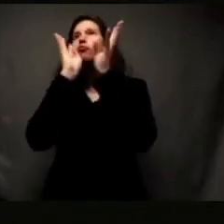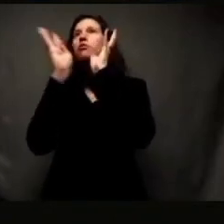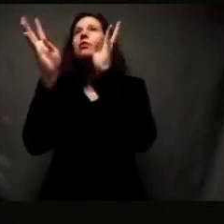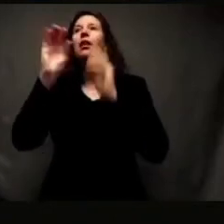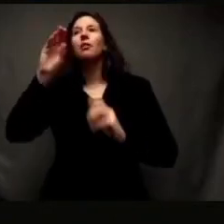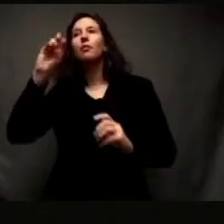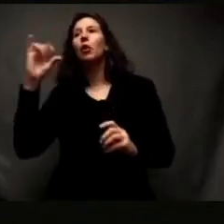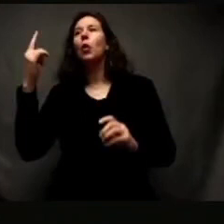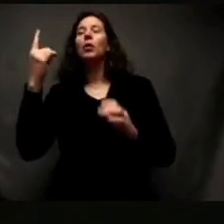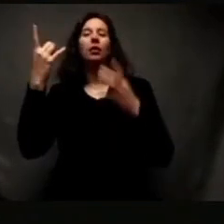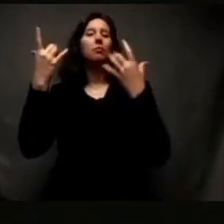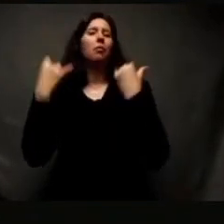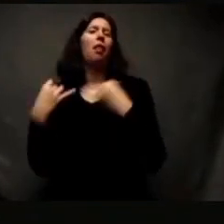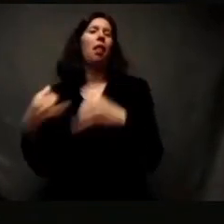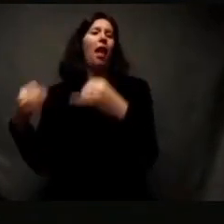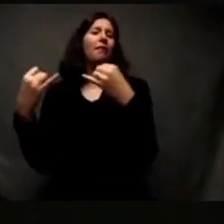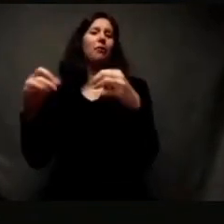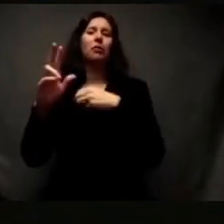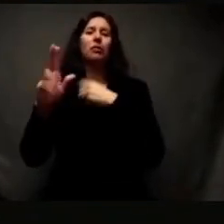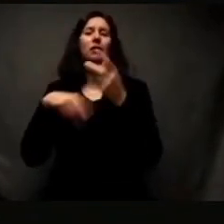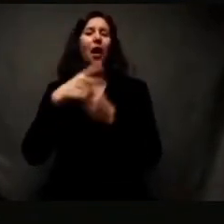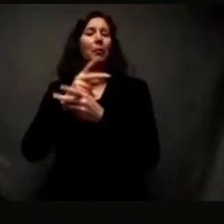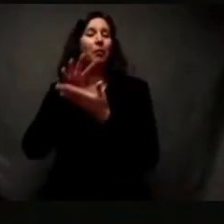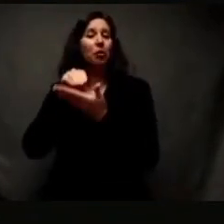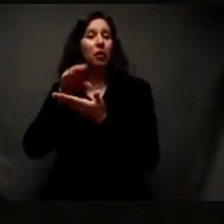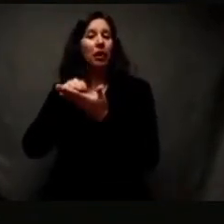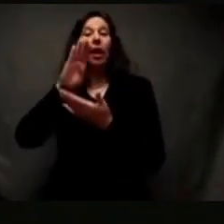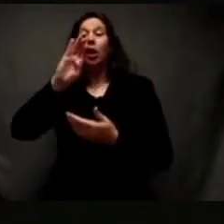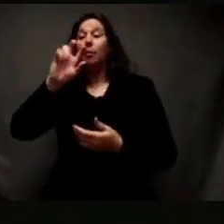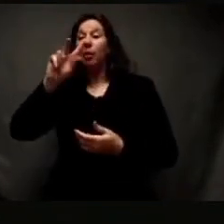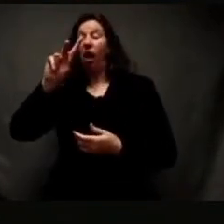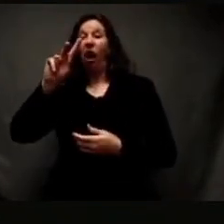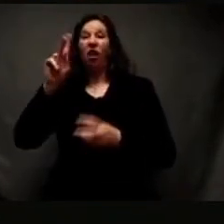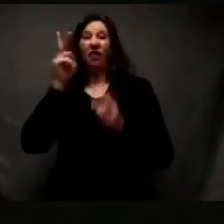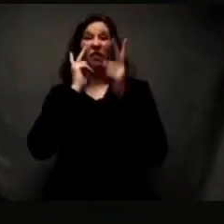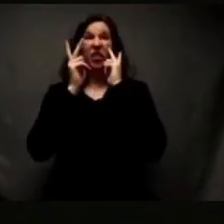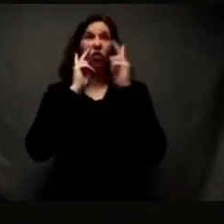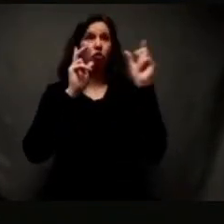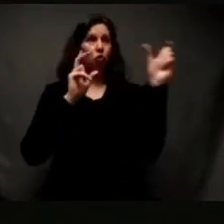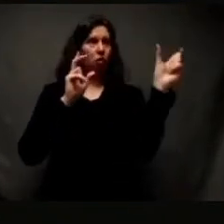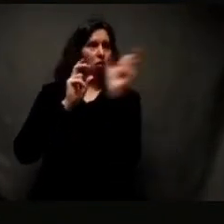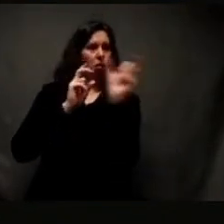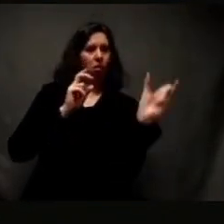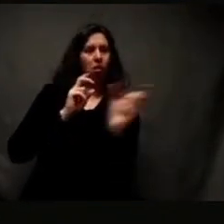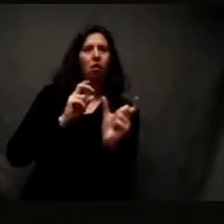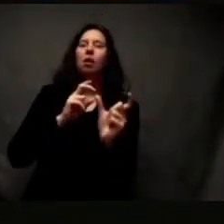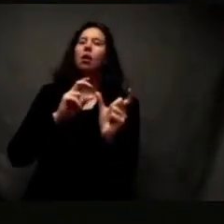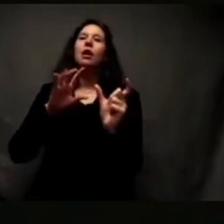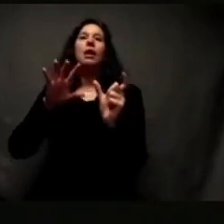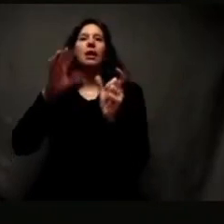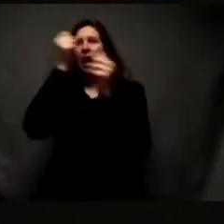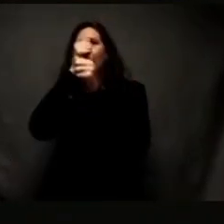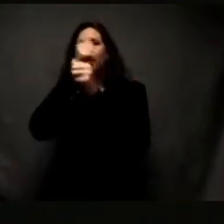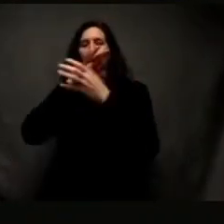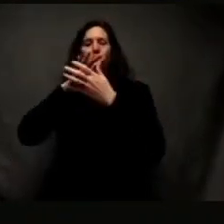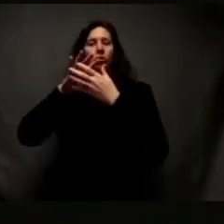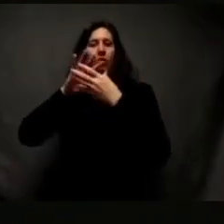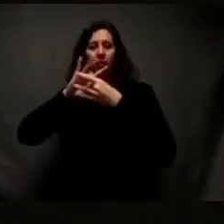playful learning. So it's a block-based editor, it's very visual, it's all animation output, it's